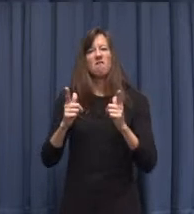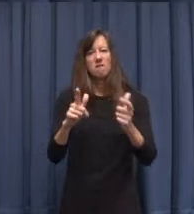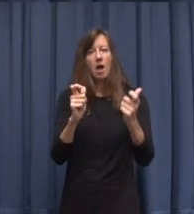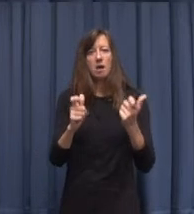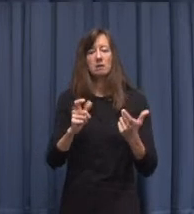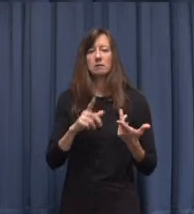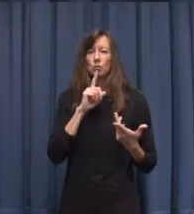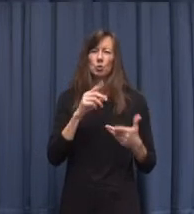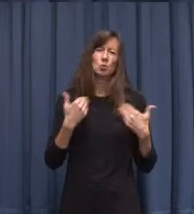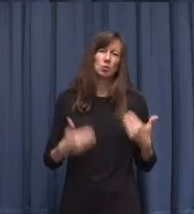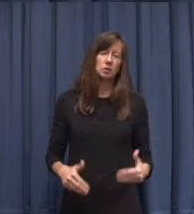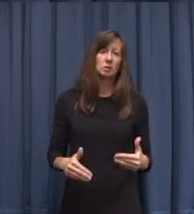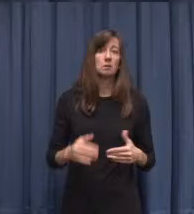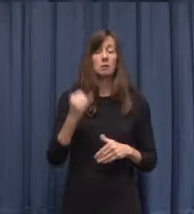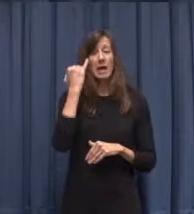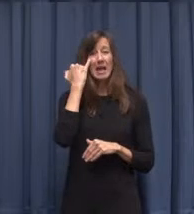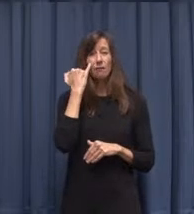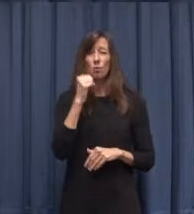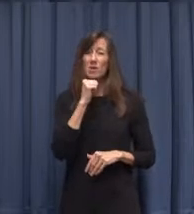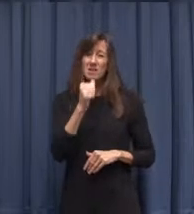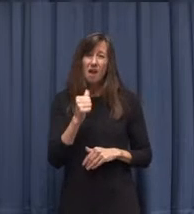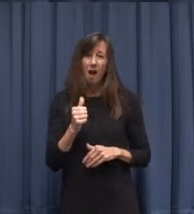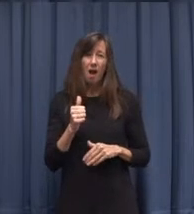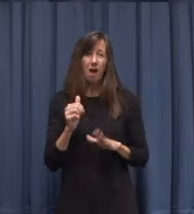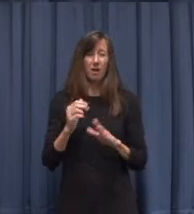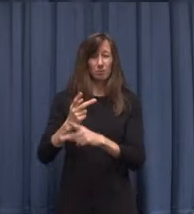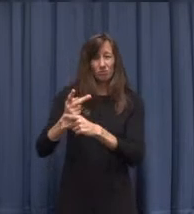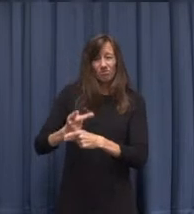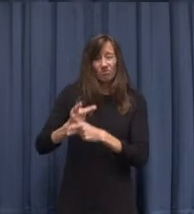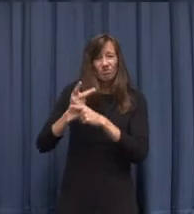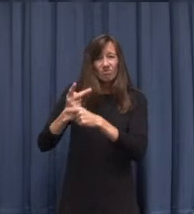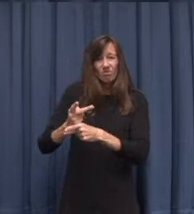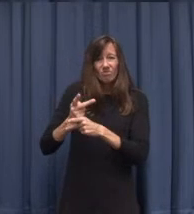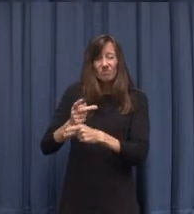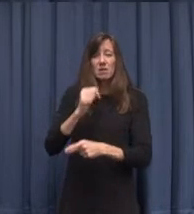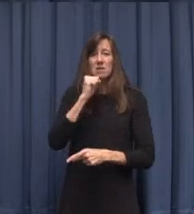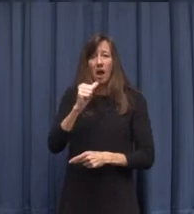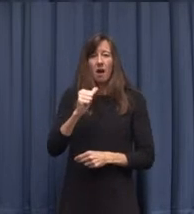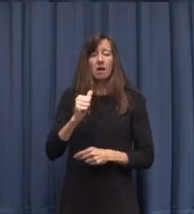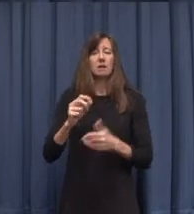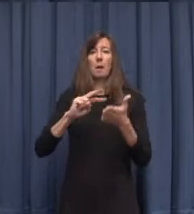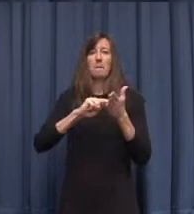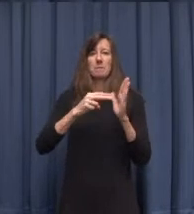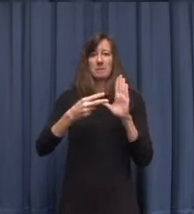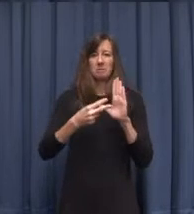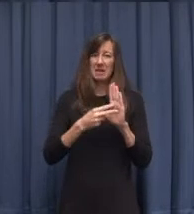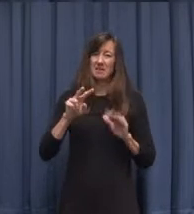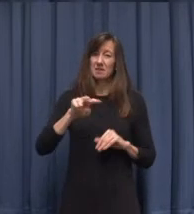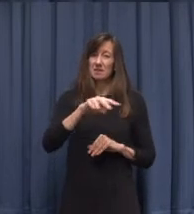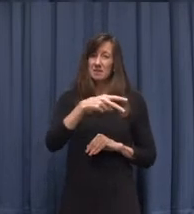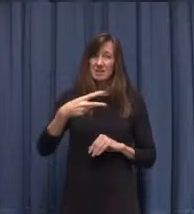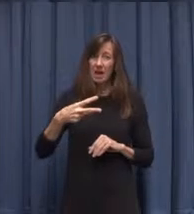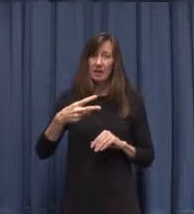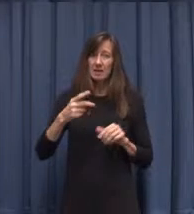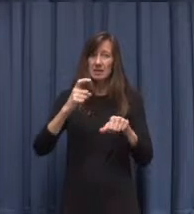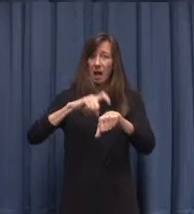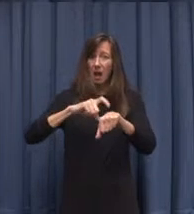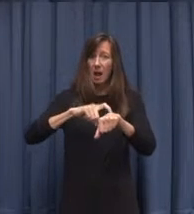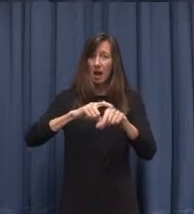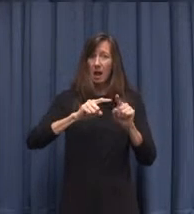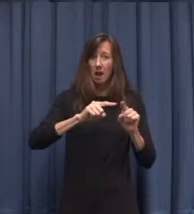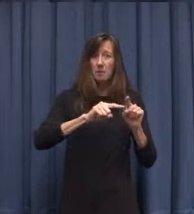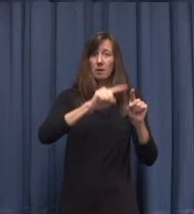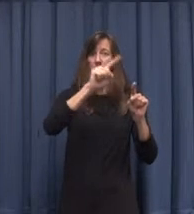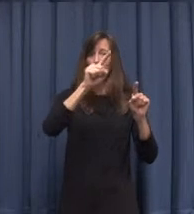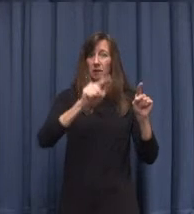dramatic, comprehensive precautions, that it's very possible that this second wave could be worse than the first wave,